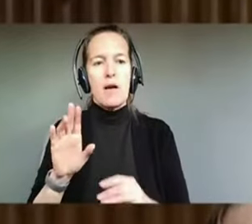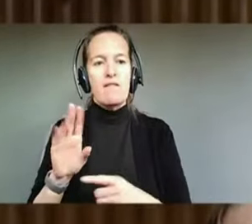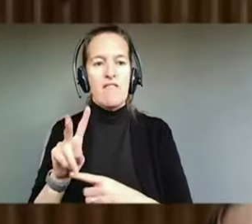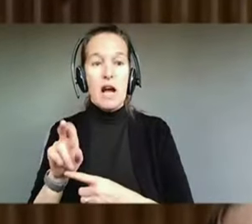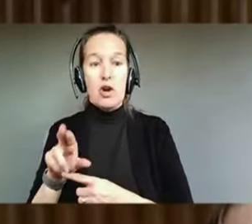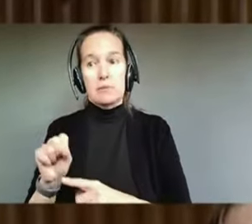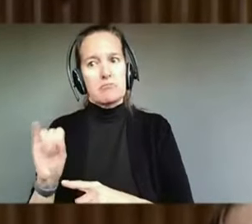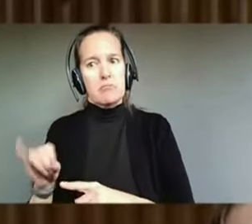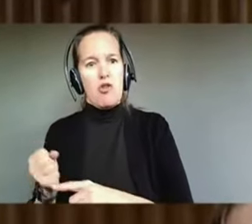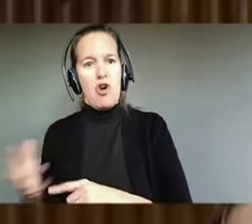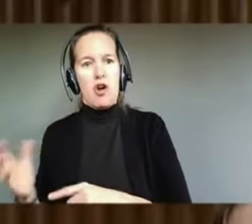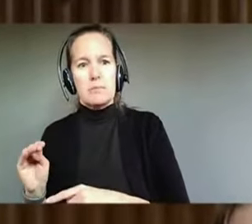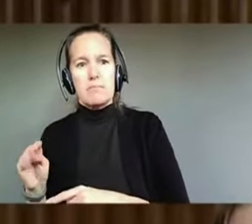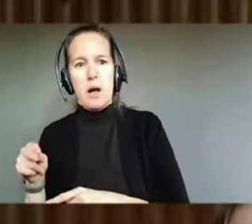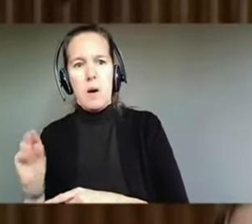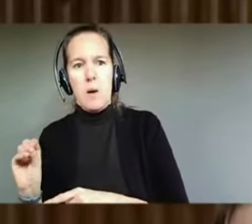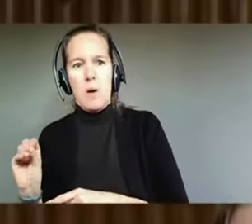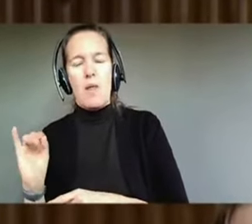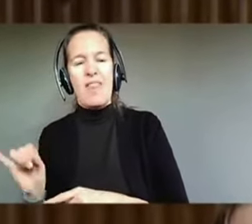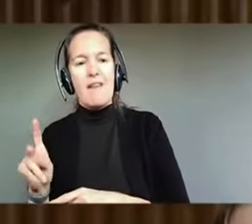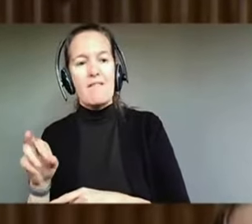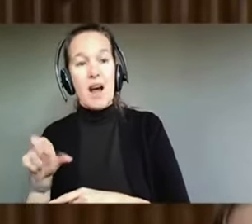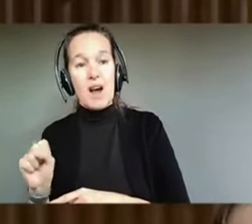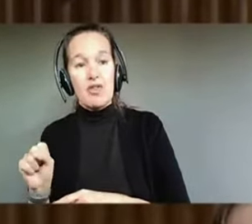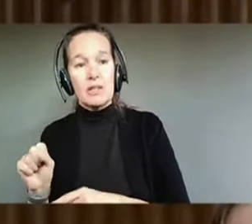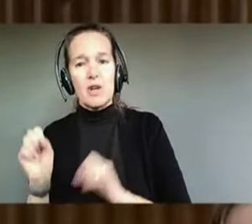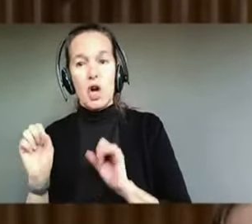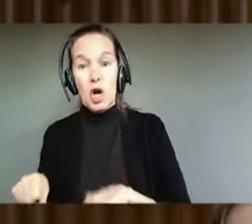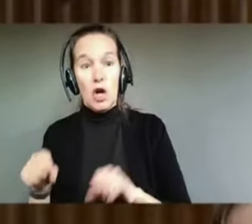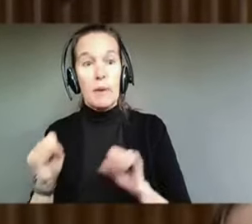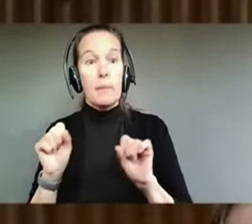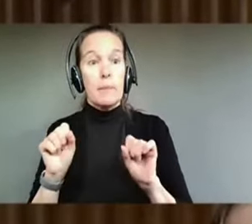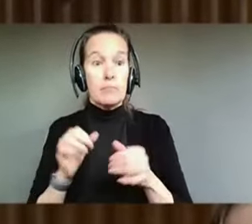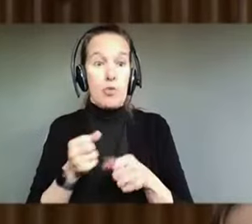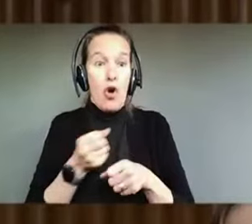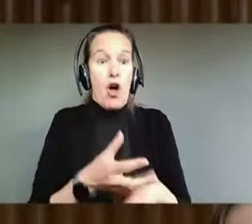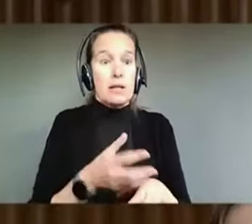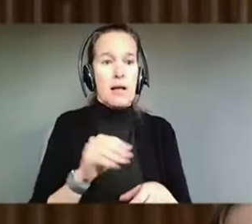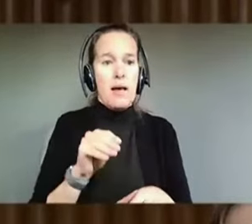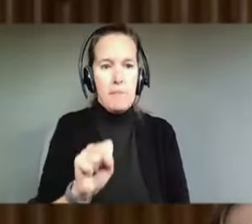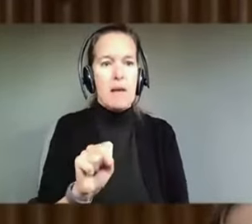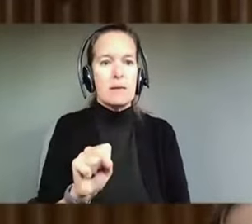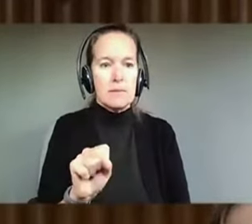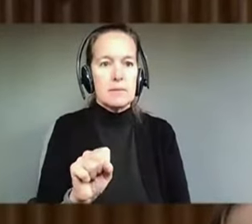associated to the point of potentially causing multiple sclerosis. So